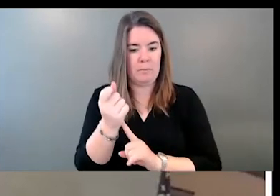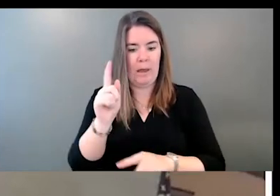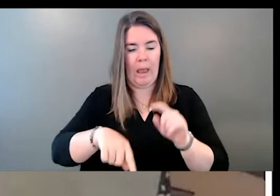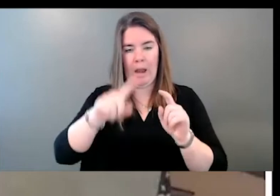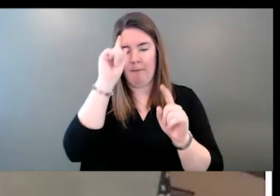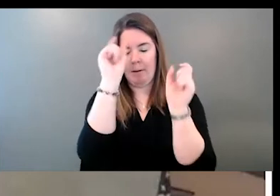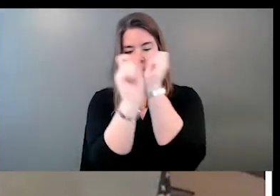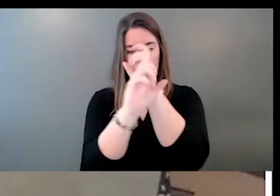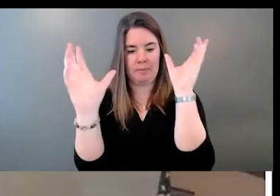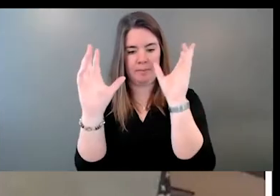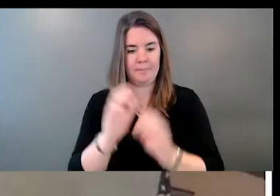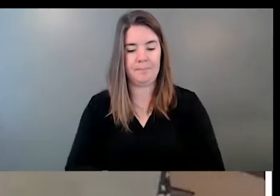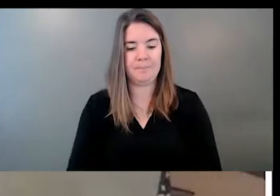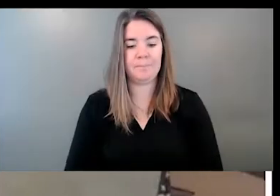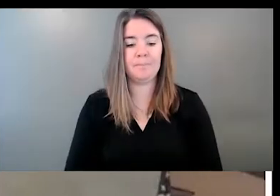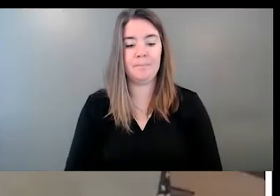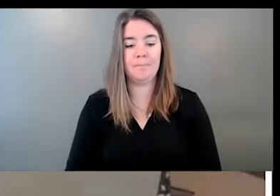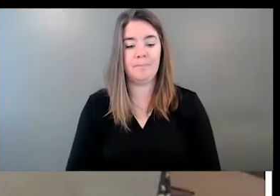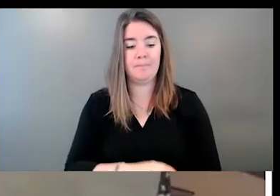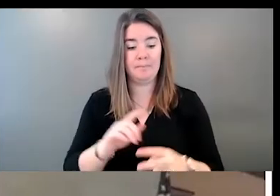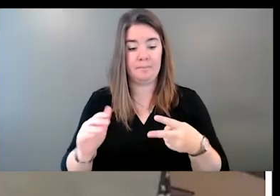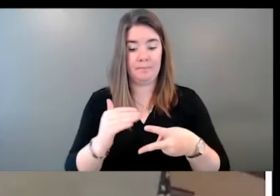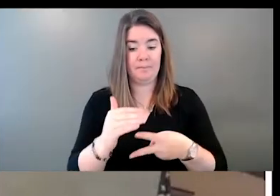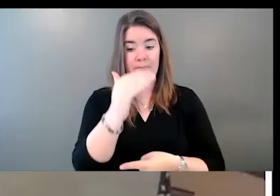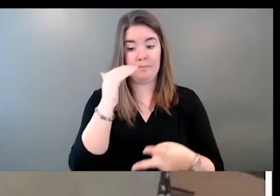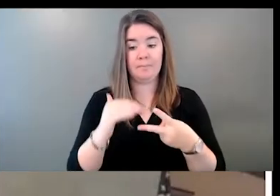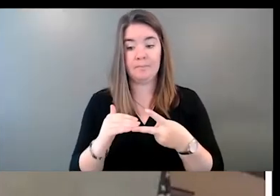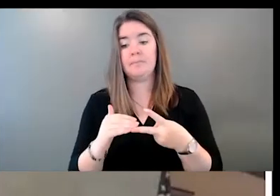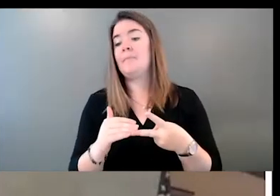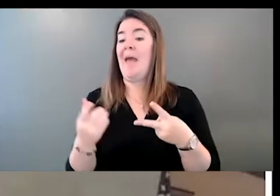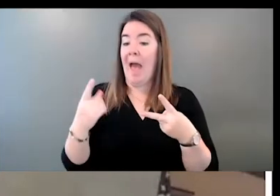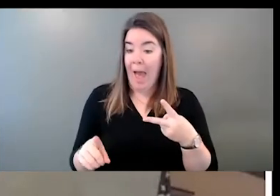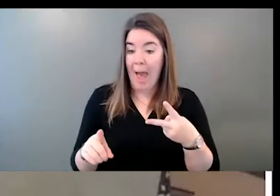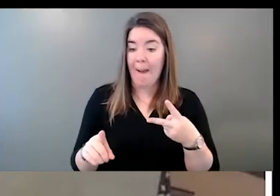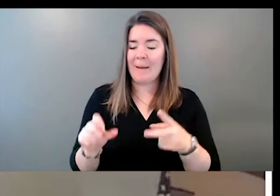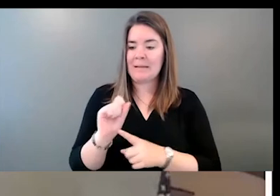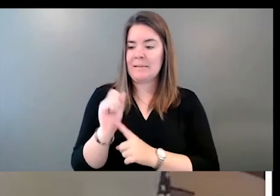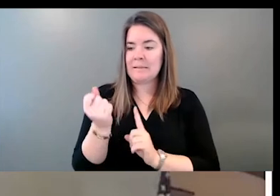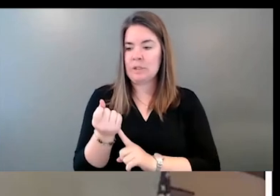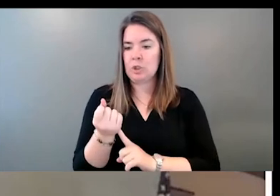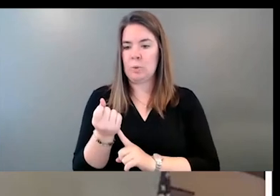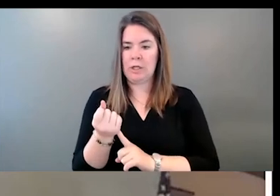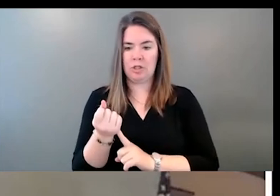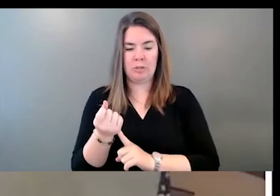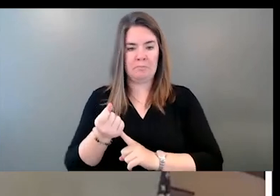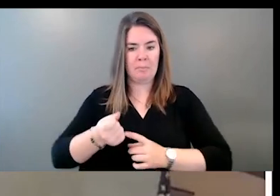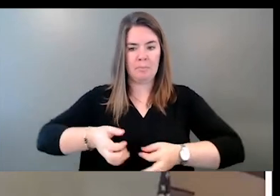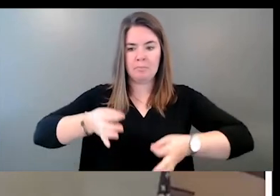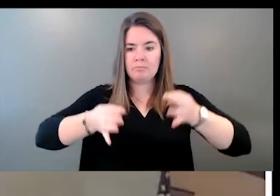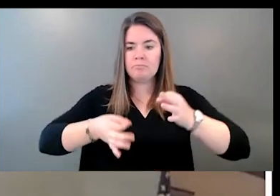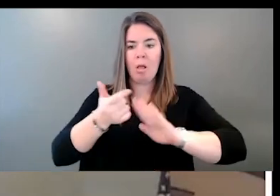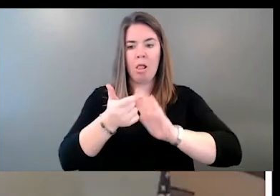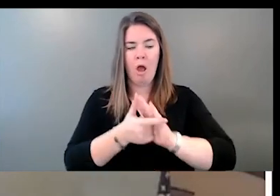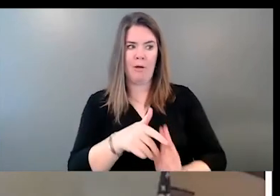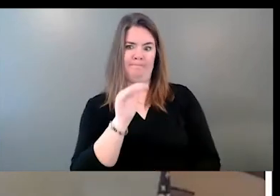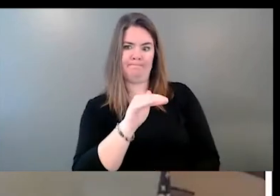The second theme that emerged were cases where law enforcement or the court were notified of the danger prior to the fatal incident. These